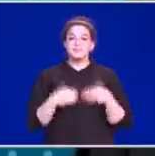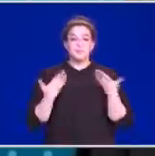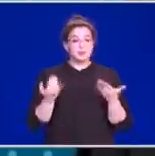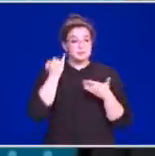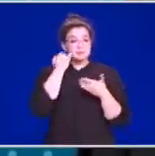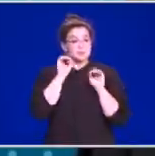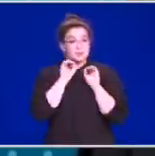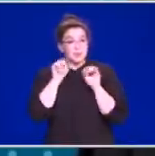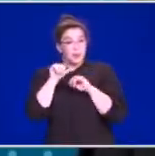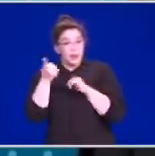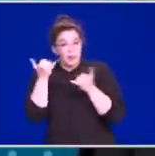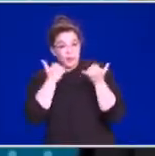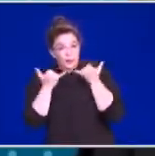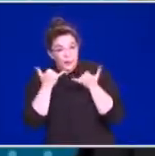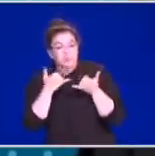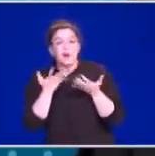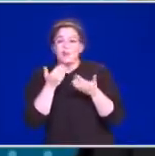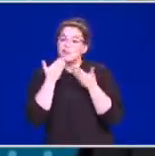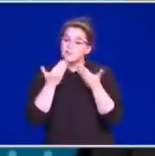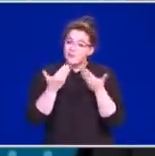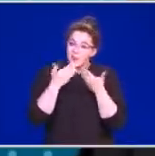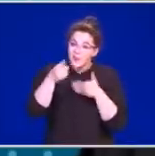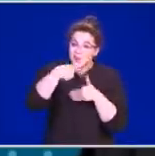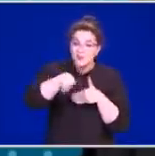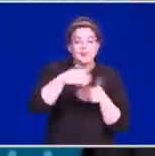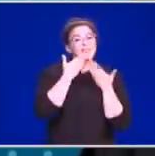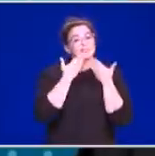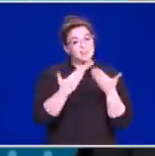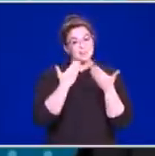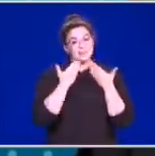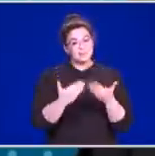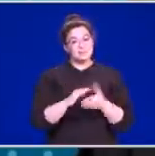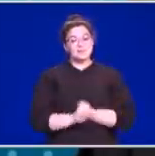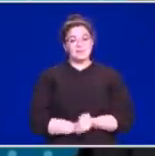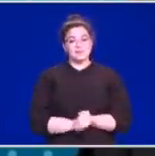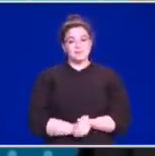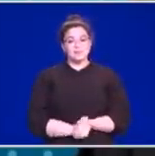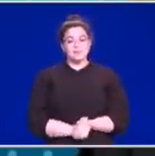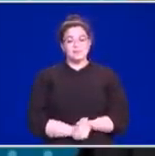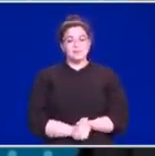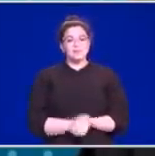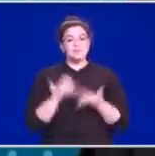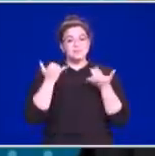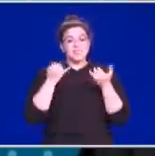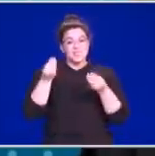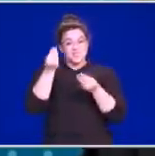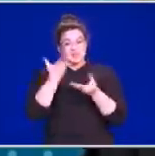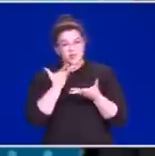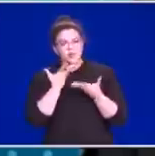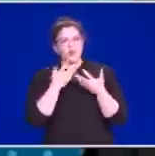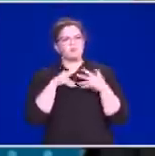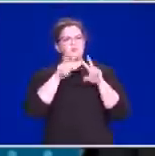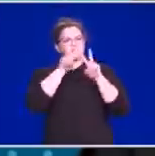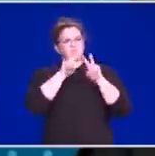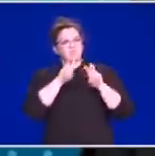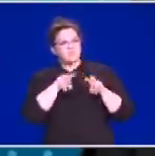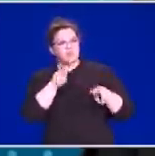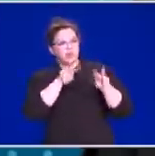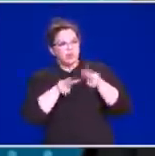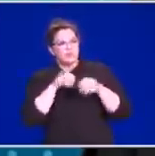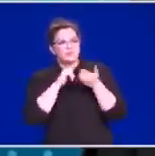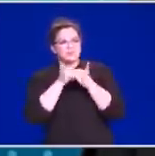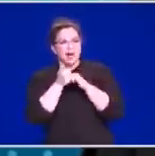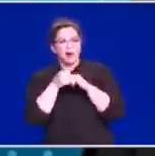there's no other callers, I'd like to thank everyone. Thank you, everyone. Today gives us an in-depth look at how the